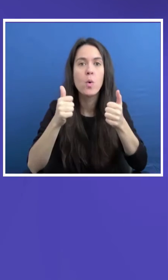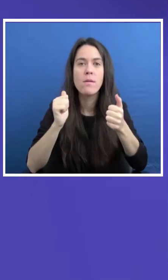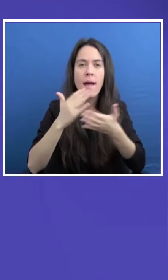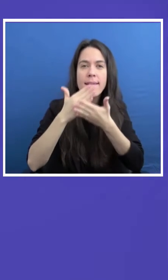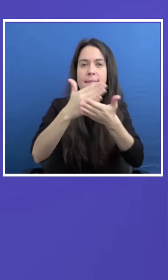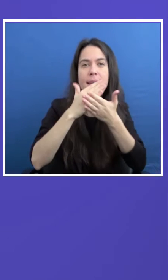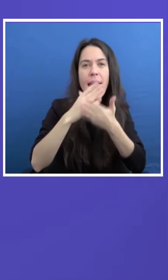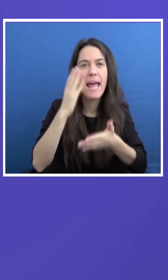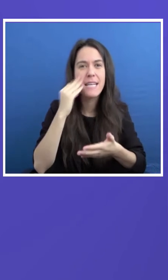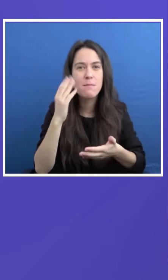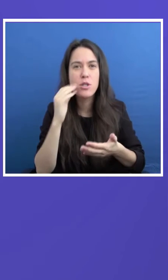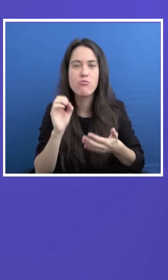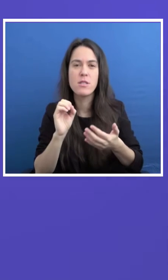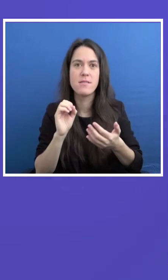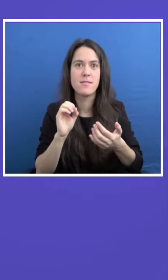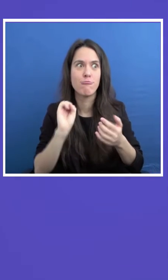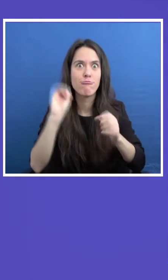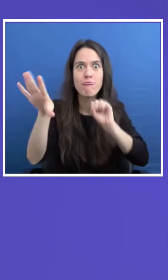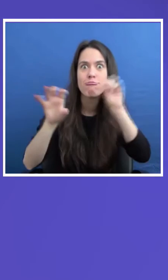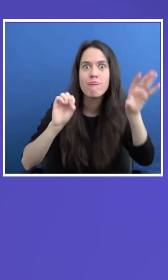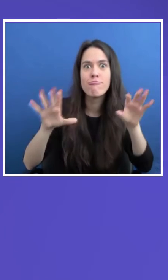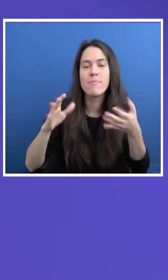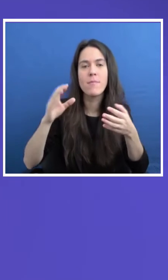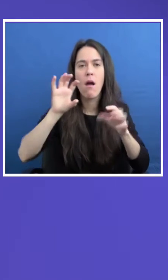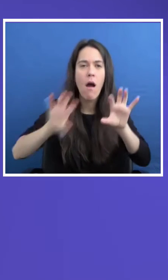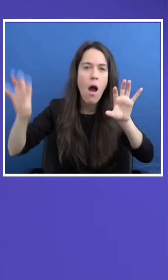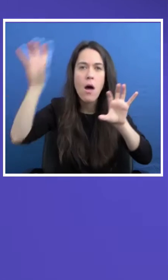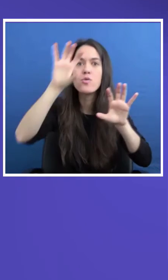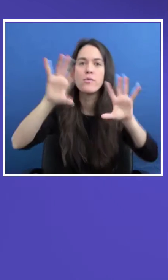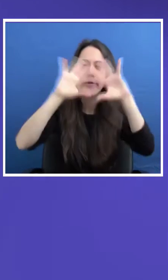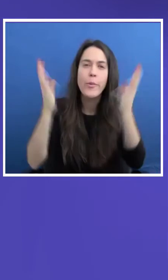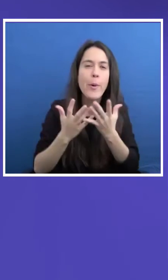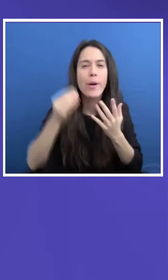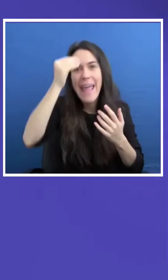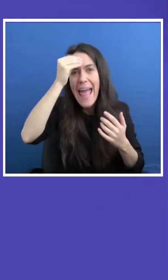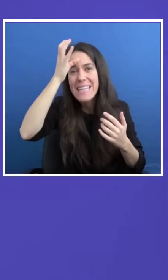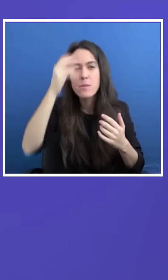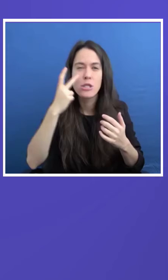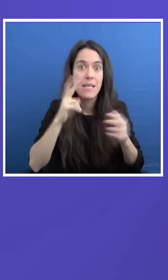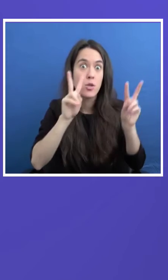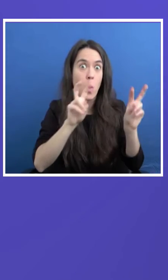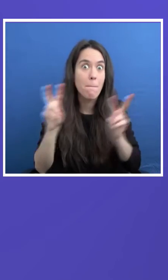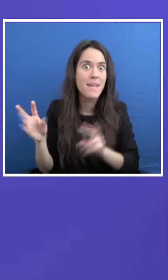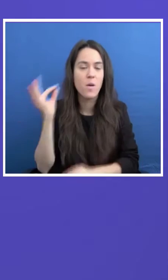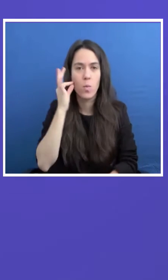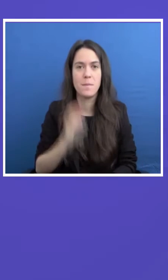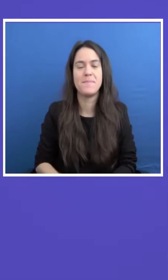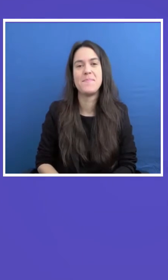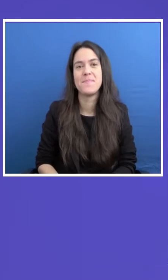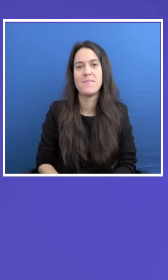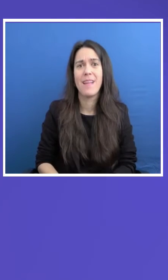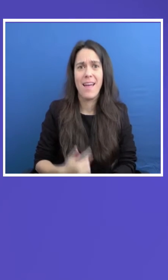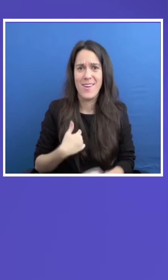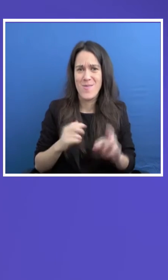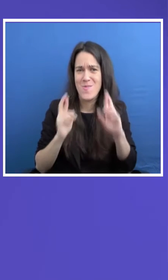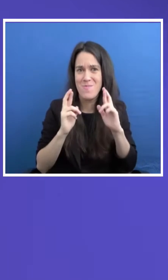the other countries, other experts around the world to address these women issues. And I really hope that you help us as